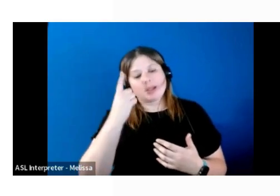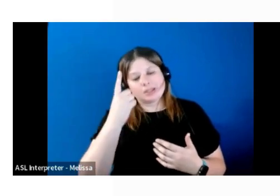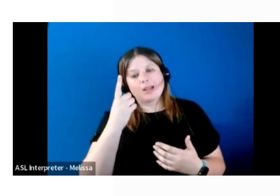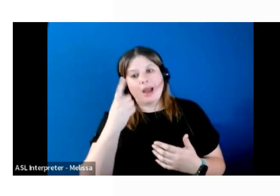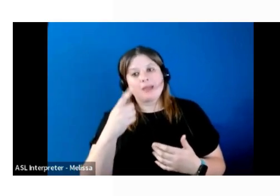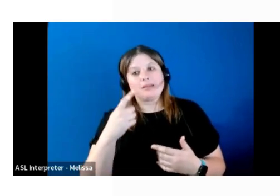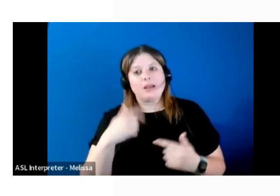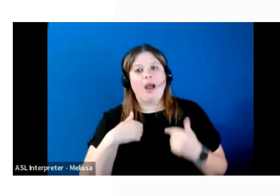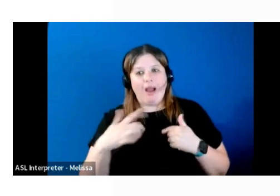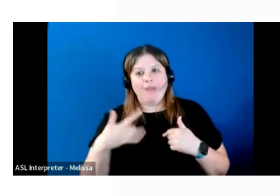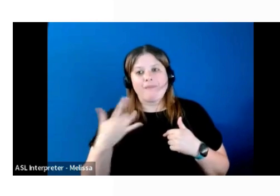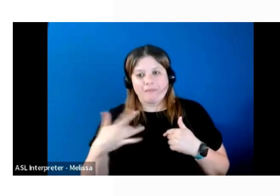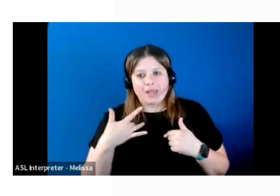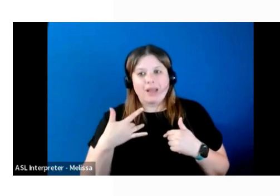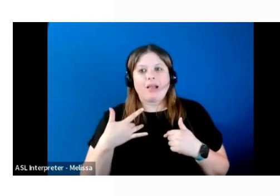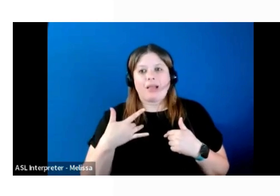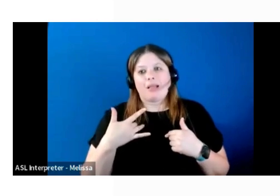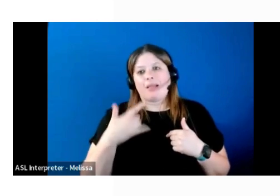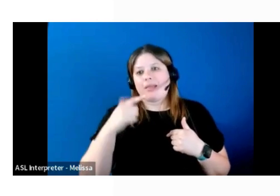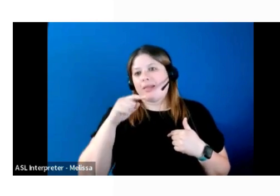notice because.